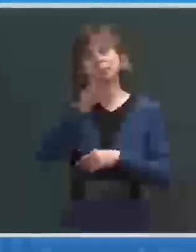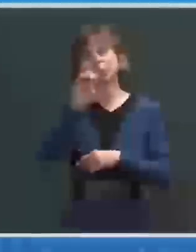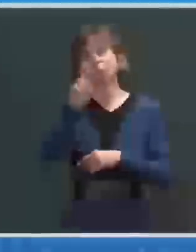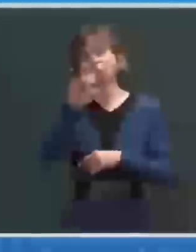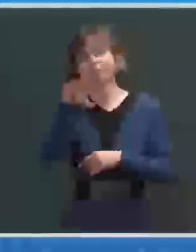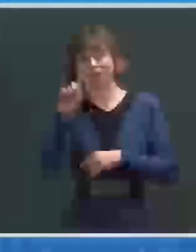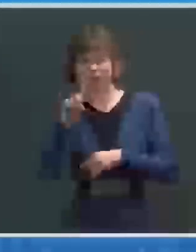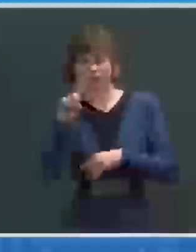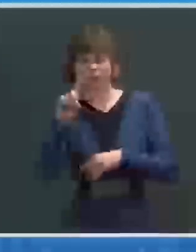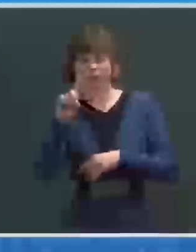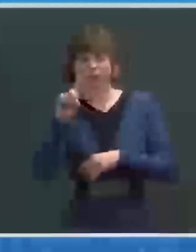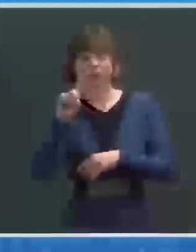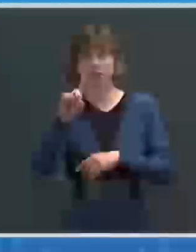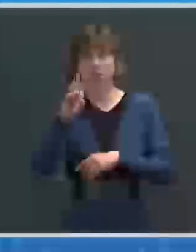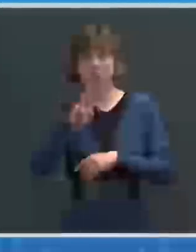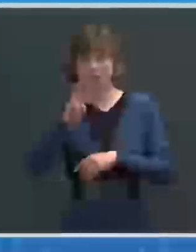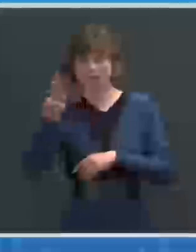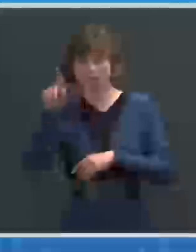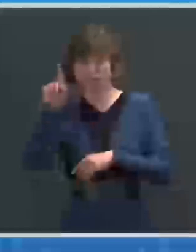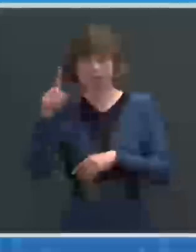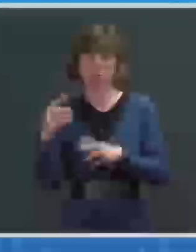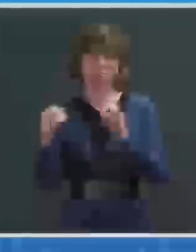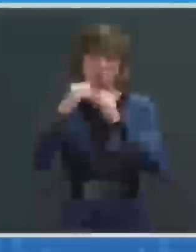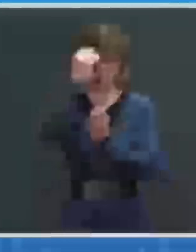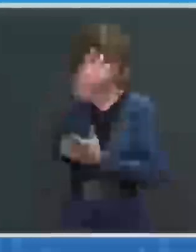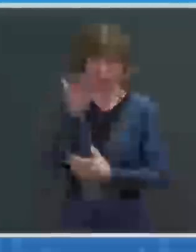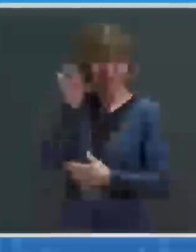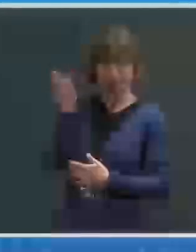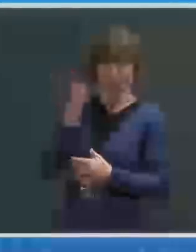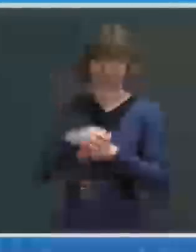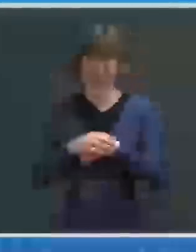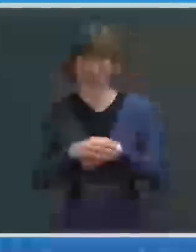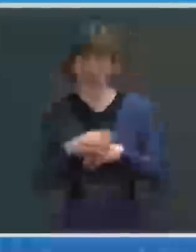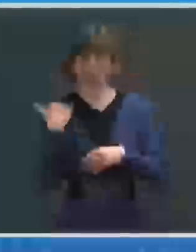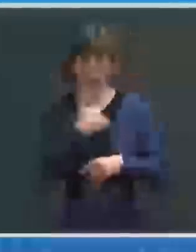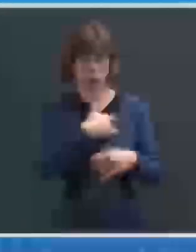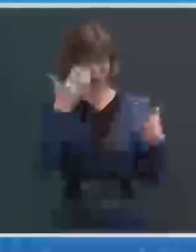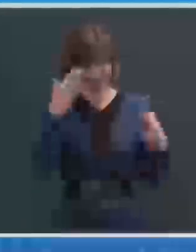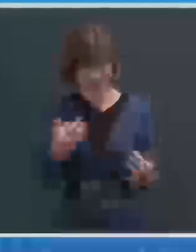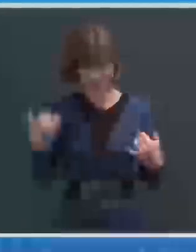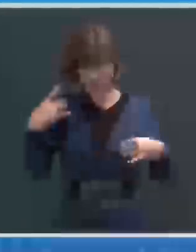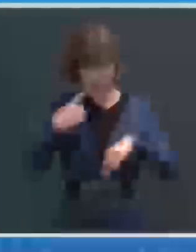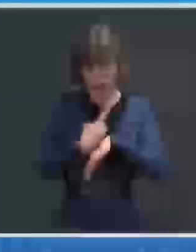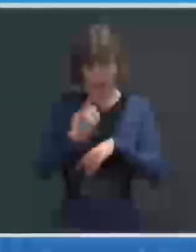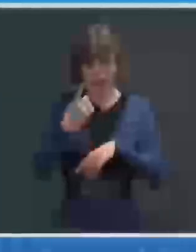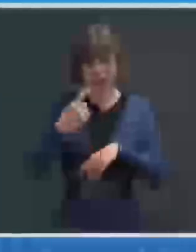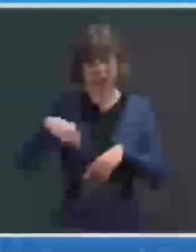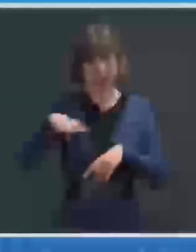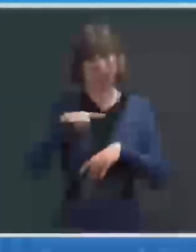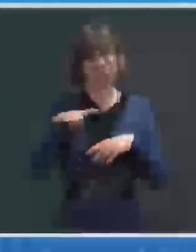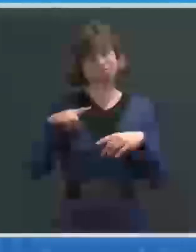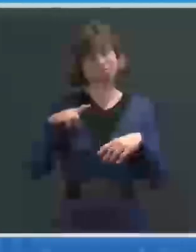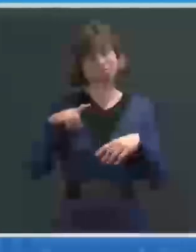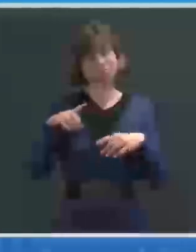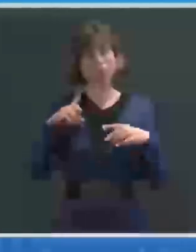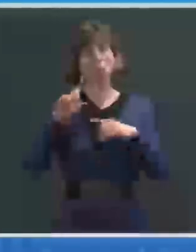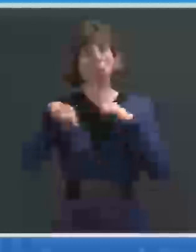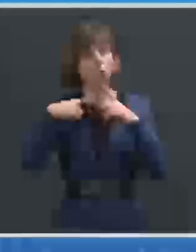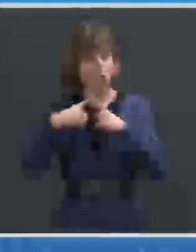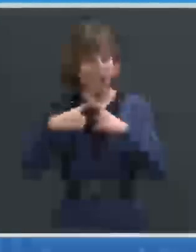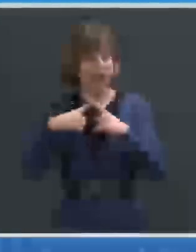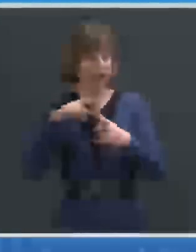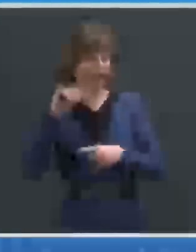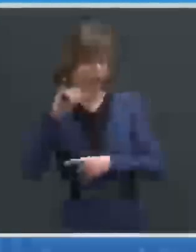information. Our decisions today as a unified nation and as individuals, including whether and when to get